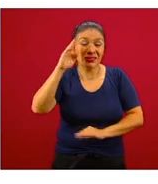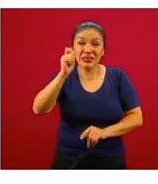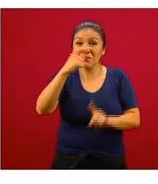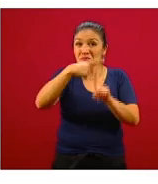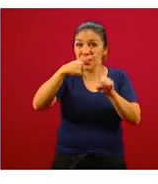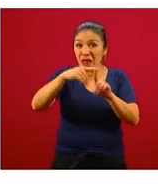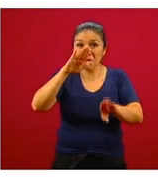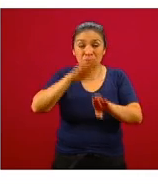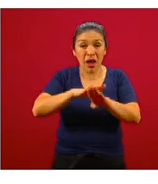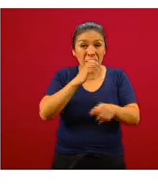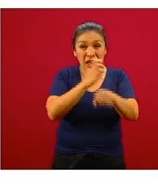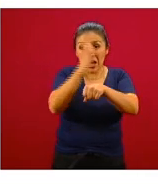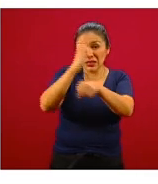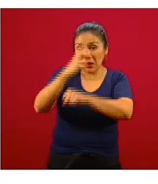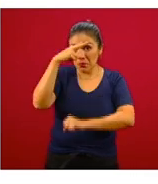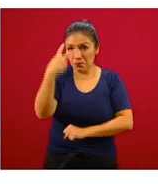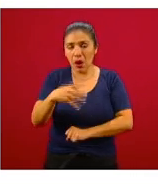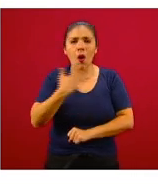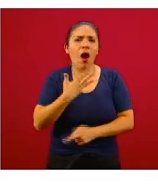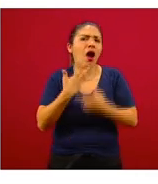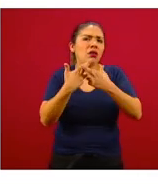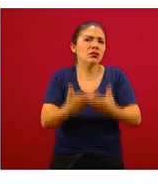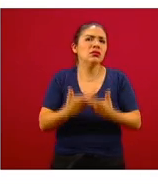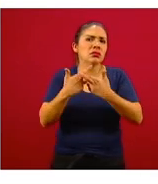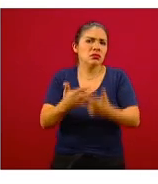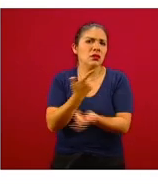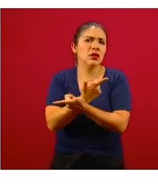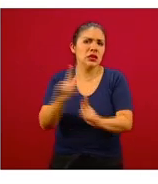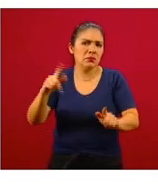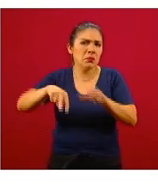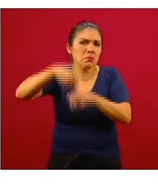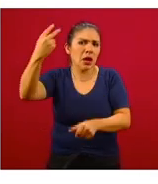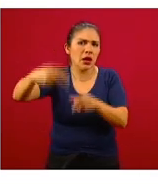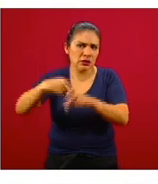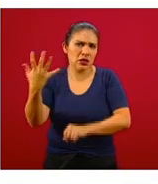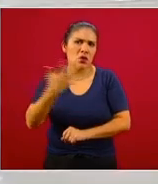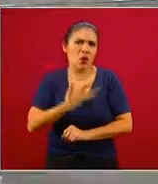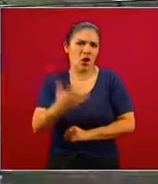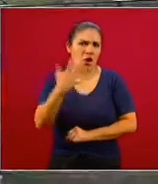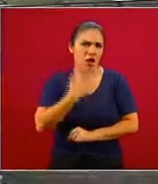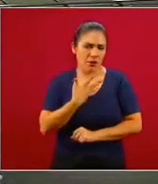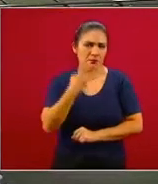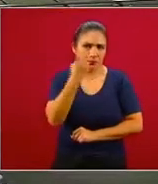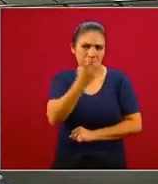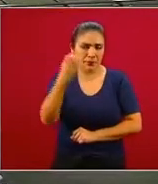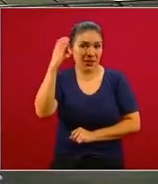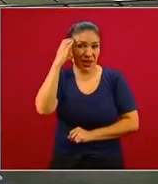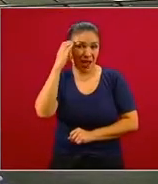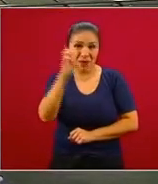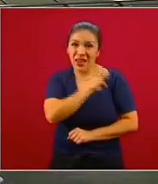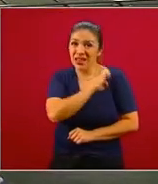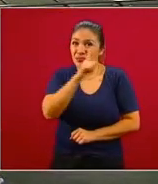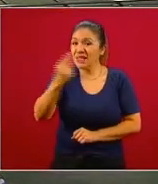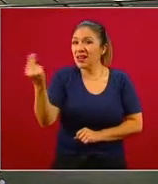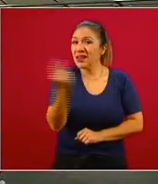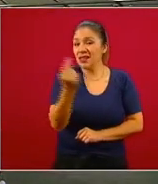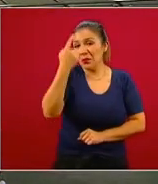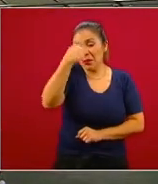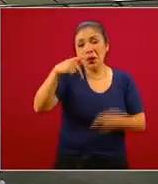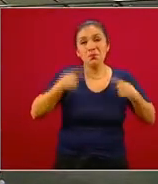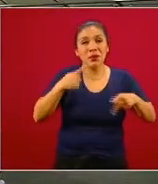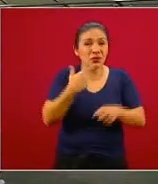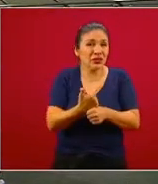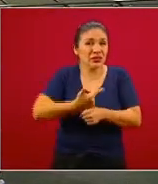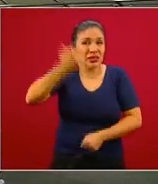occupancy is 25%, but in Mexico City we're looking at an occupancy rate of 58%, which is the highest in the whole